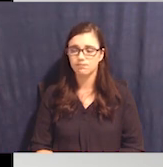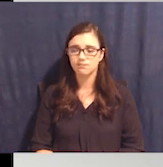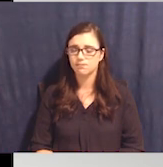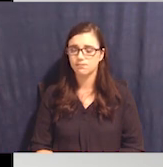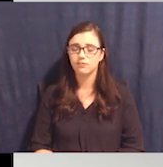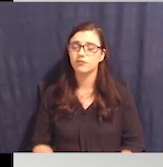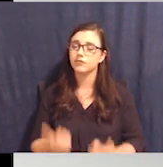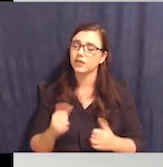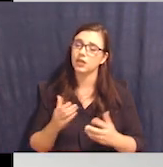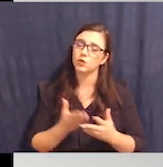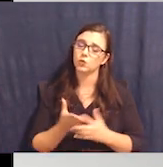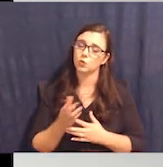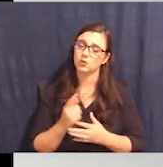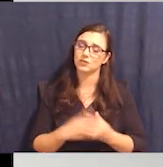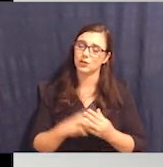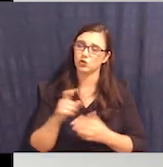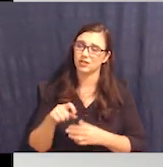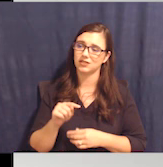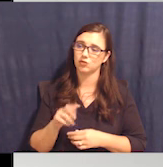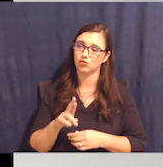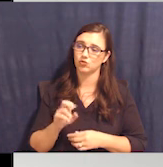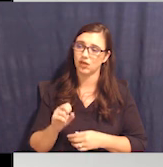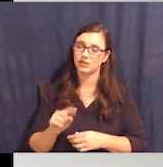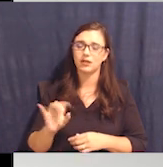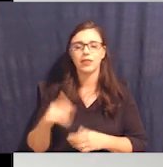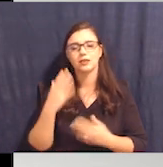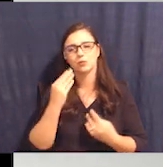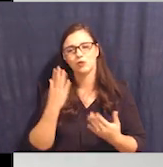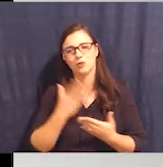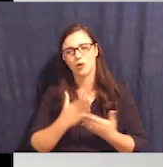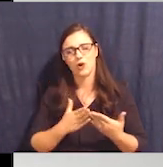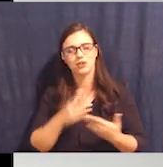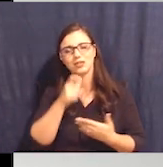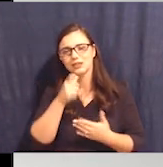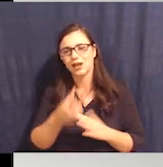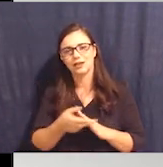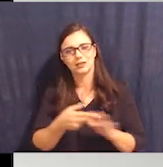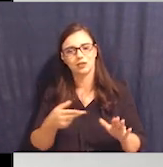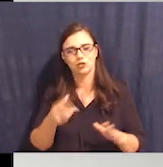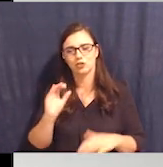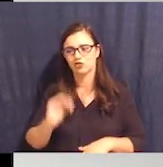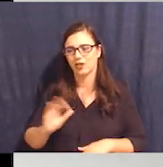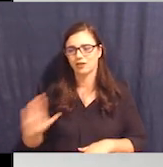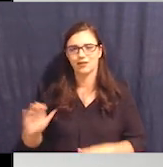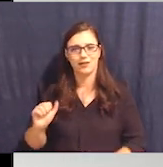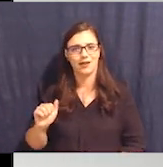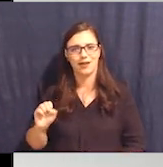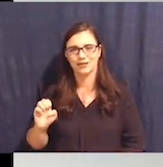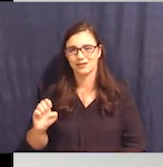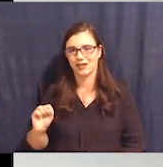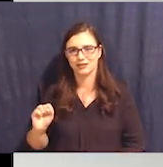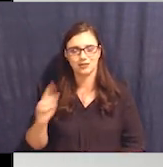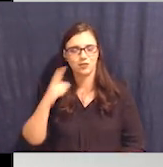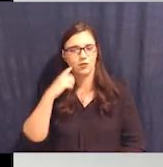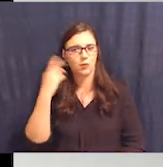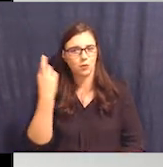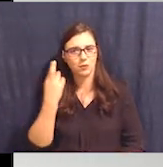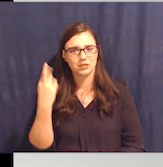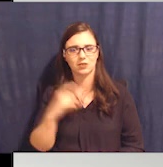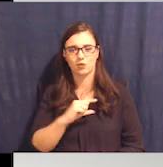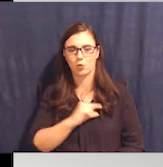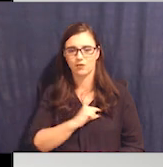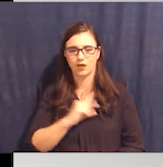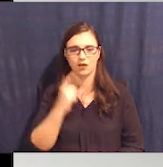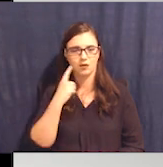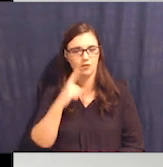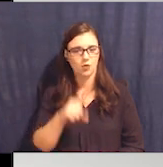No. Anything that goes through the Special Needs Trust, that's the beauty of it. It's not considered the child's asset for